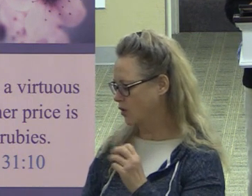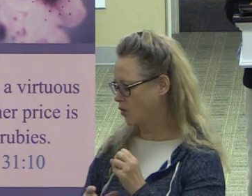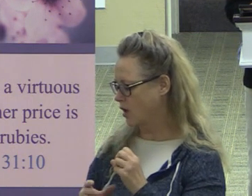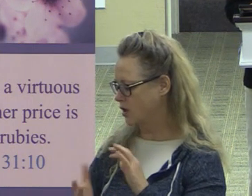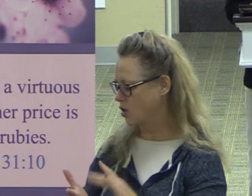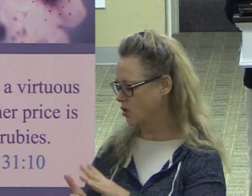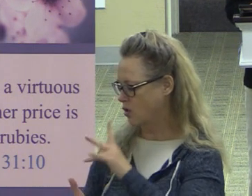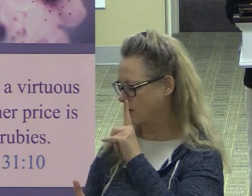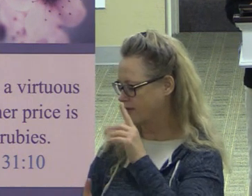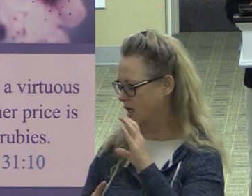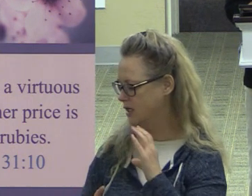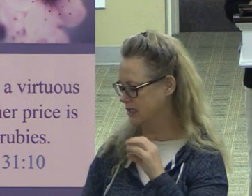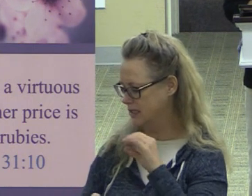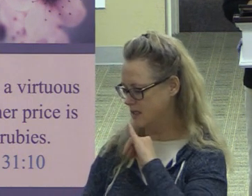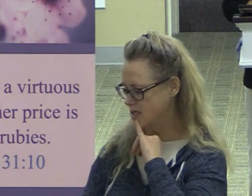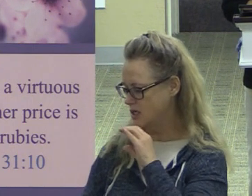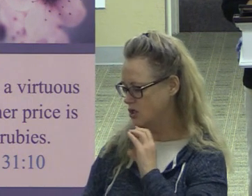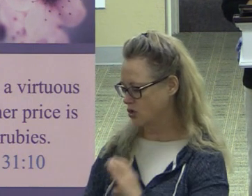not ourselves.